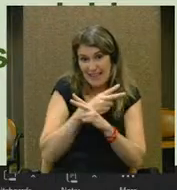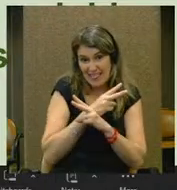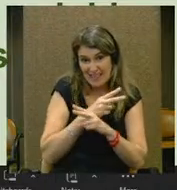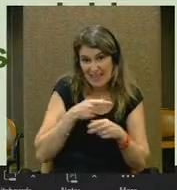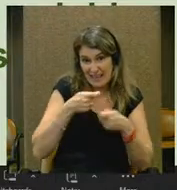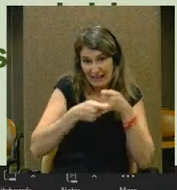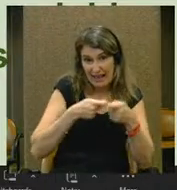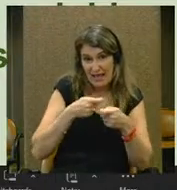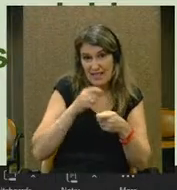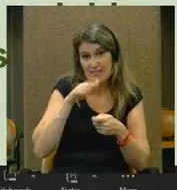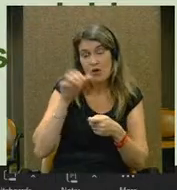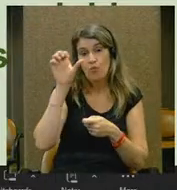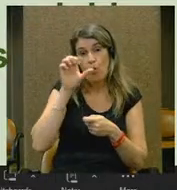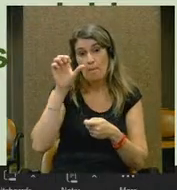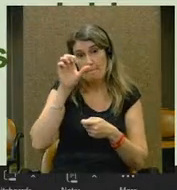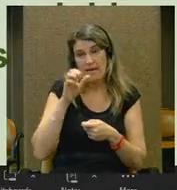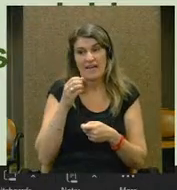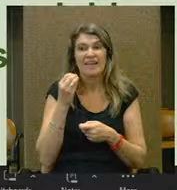But what do we know